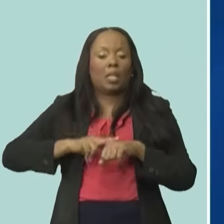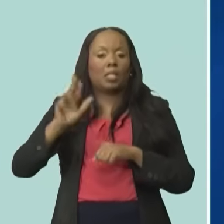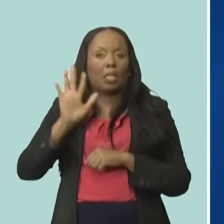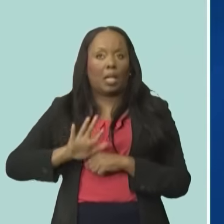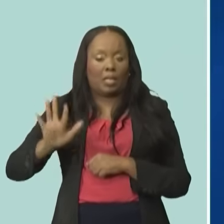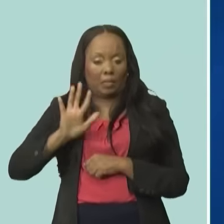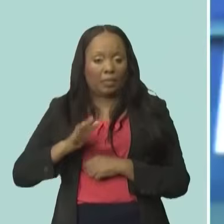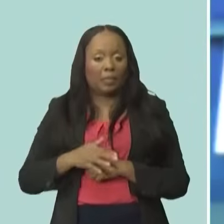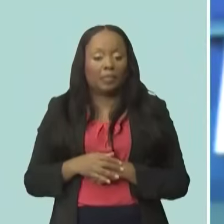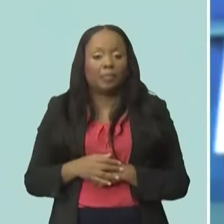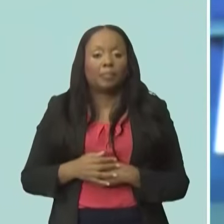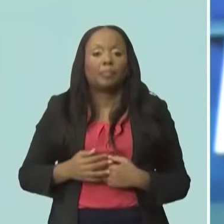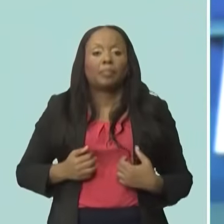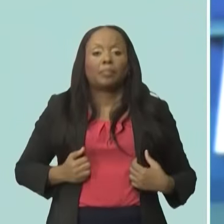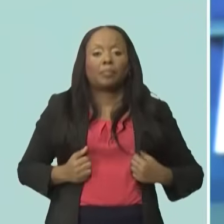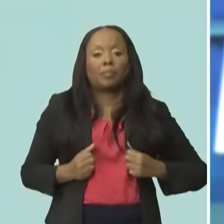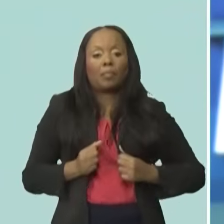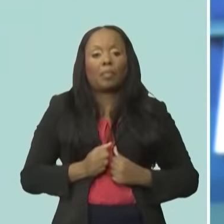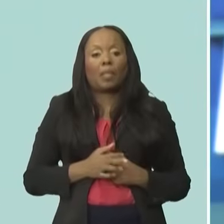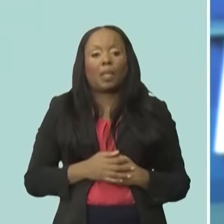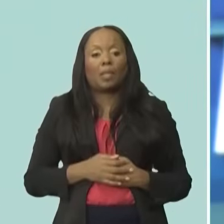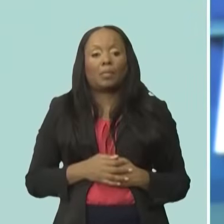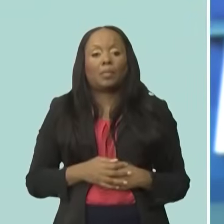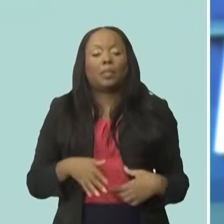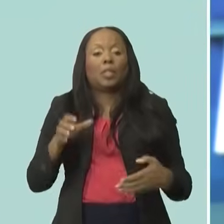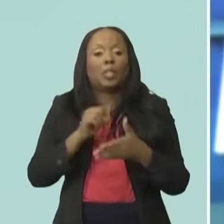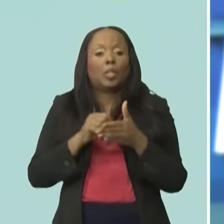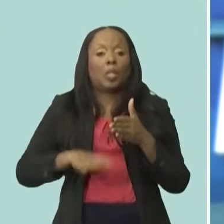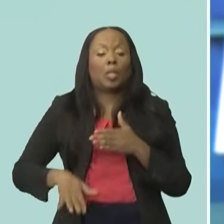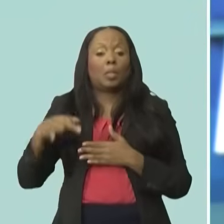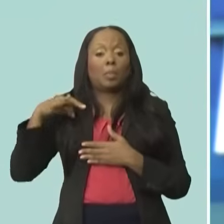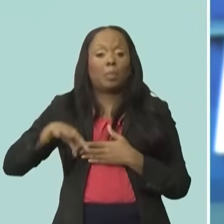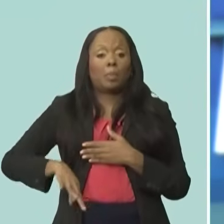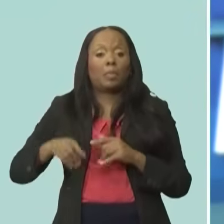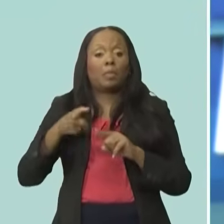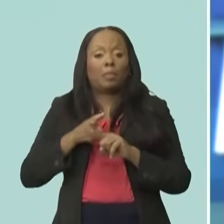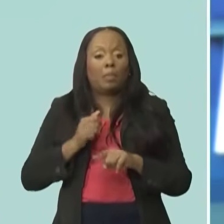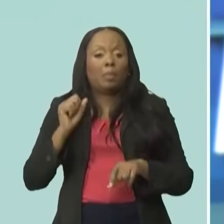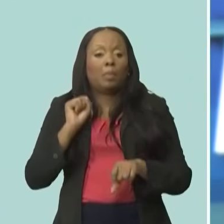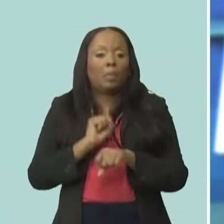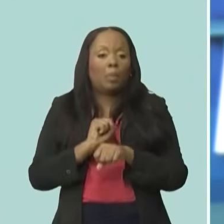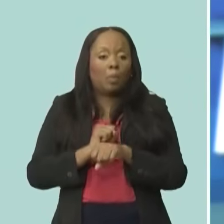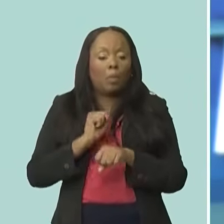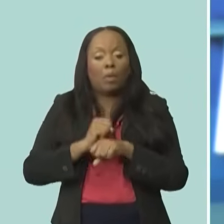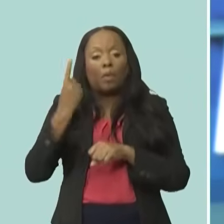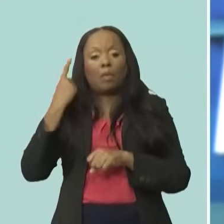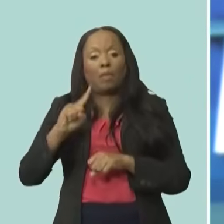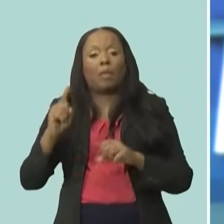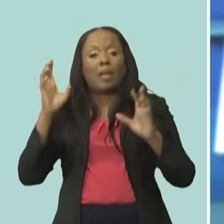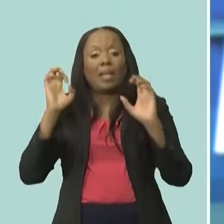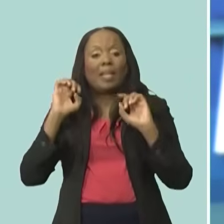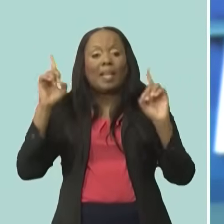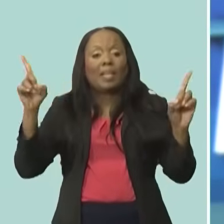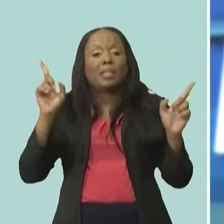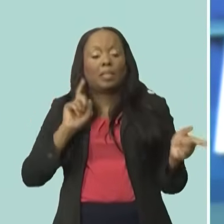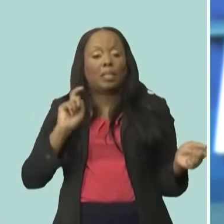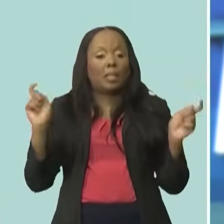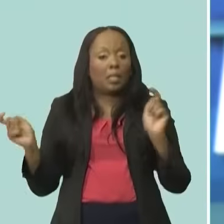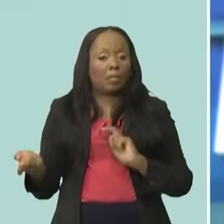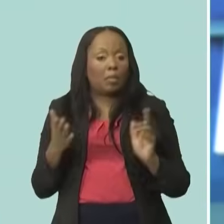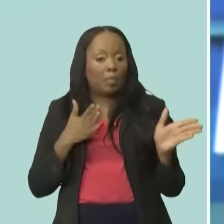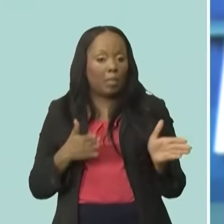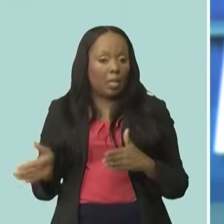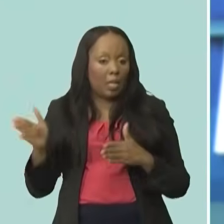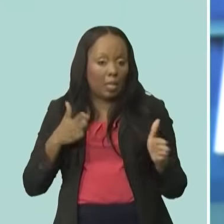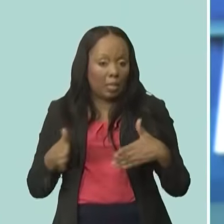the paper. Students have started to benefit from the groundwork in advancing the education transformation